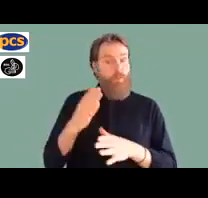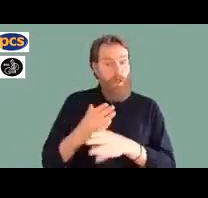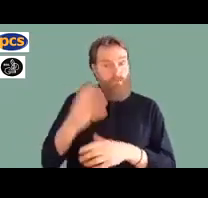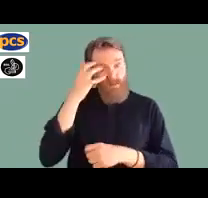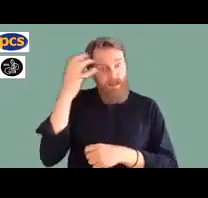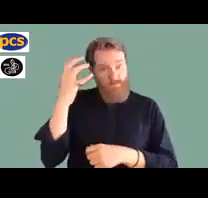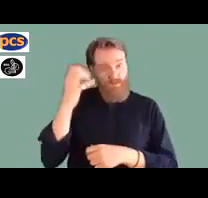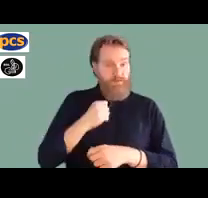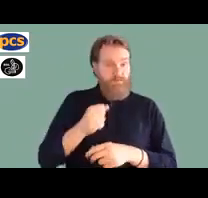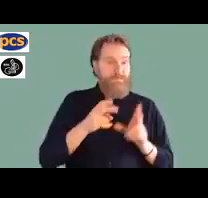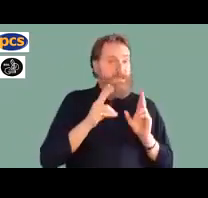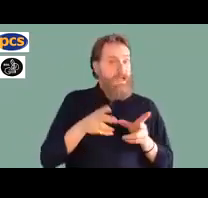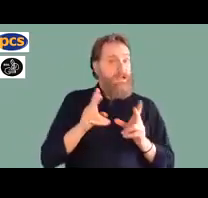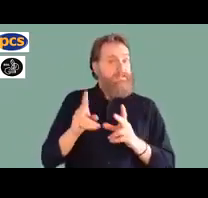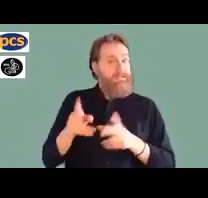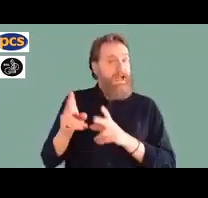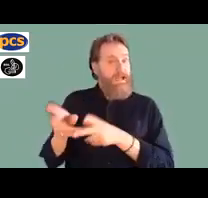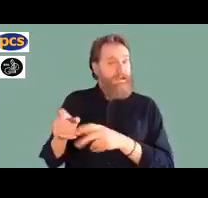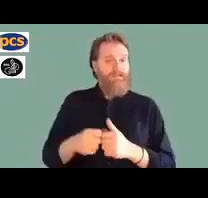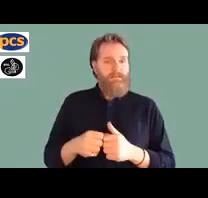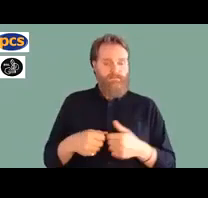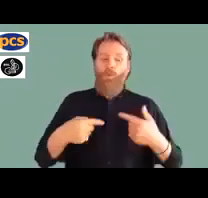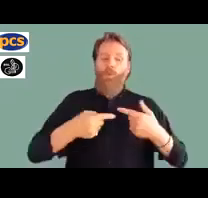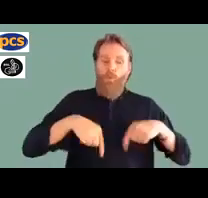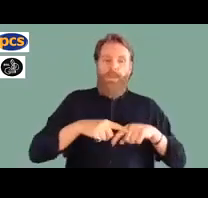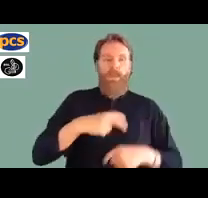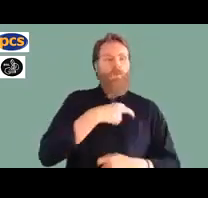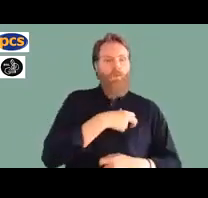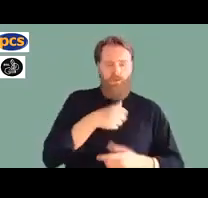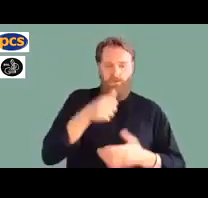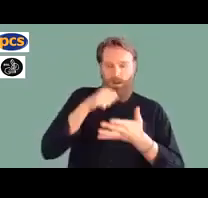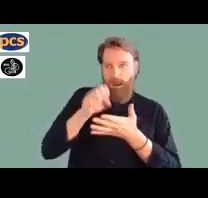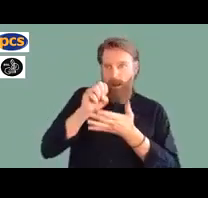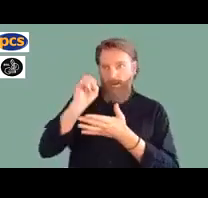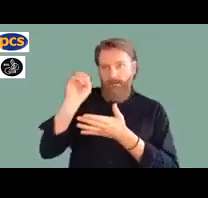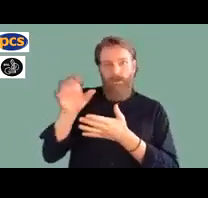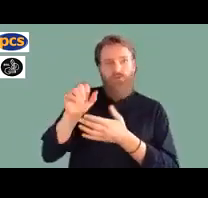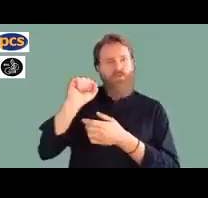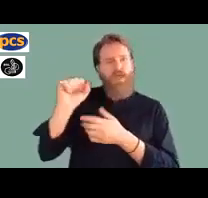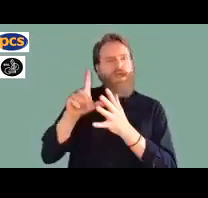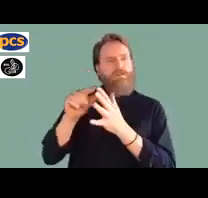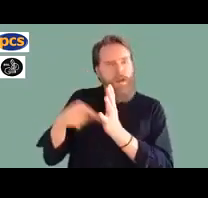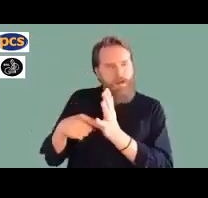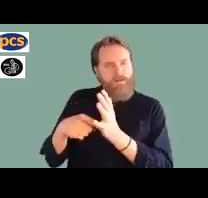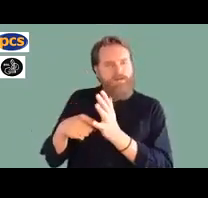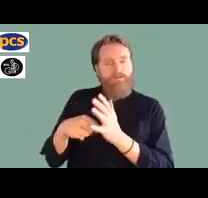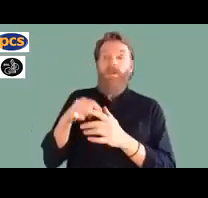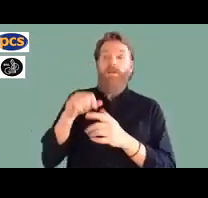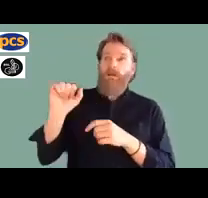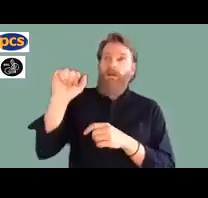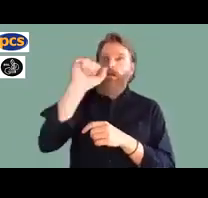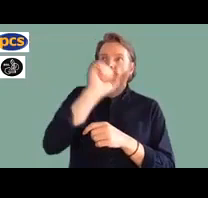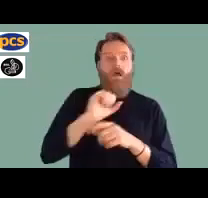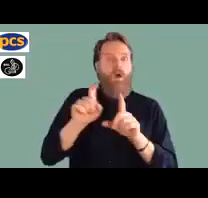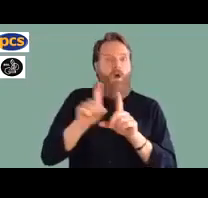pandemic. We have written to the department and to the Cabinet Office asking for a breakdown of those figures